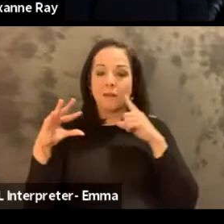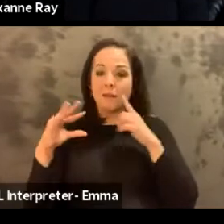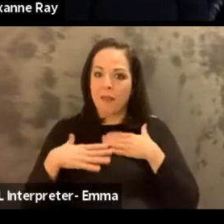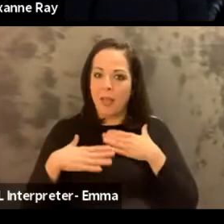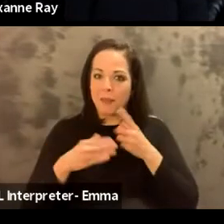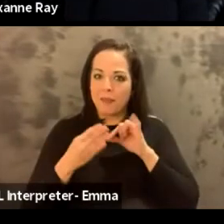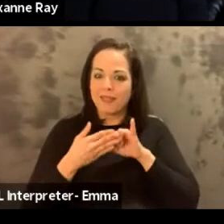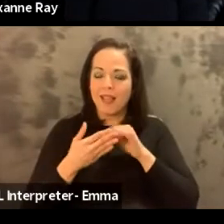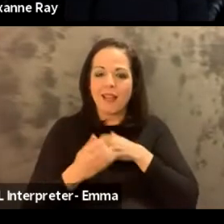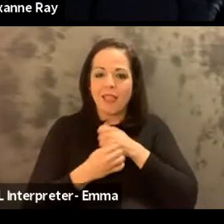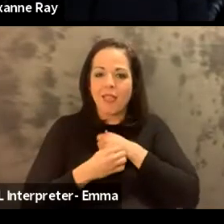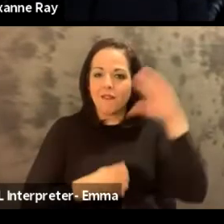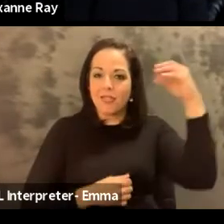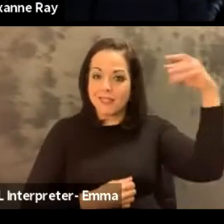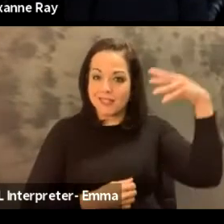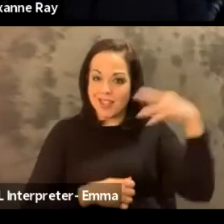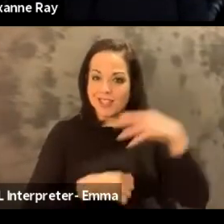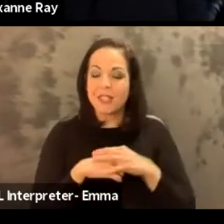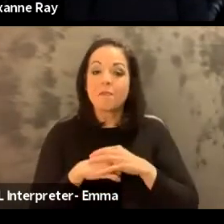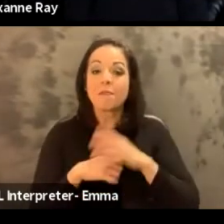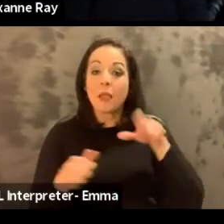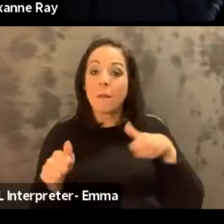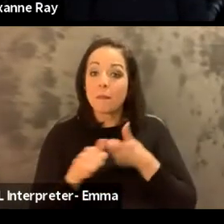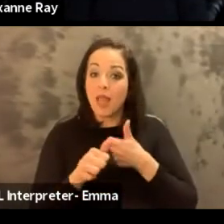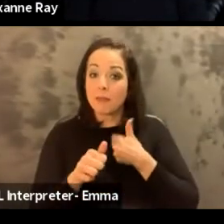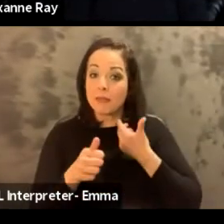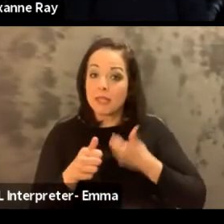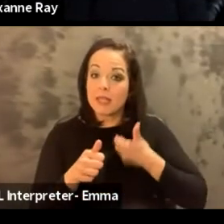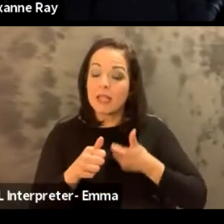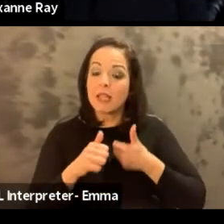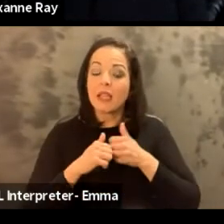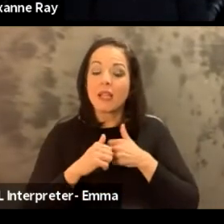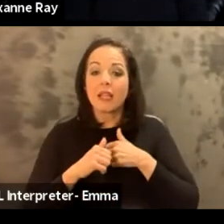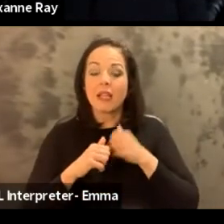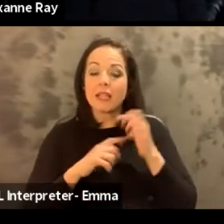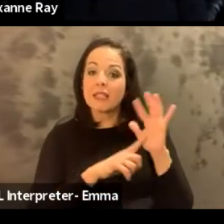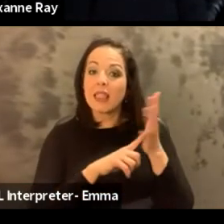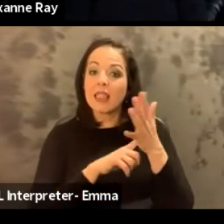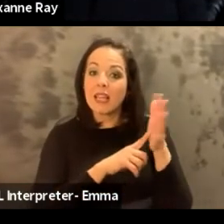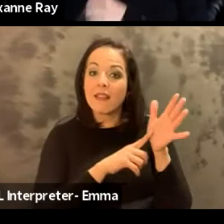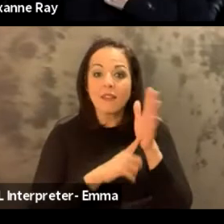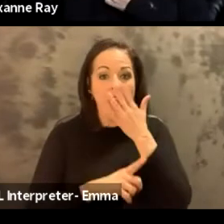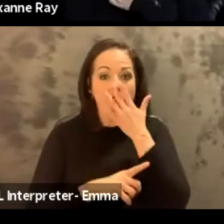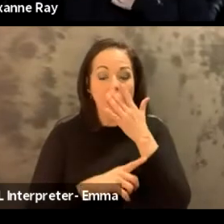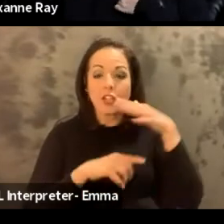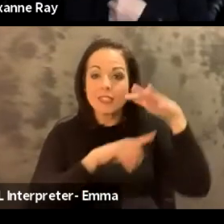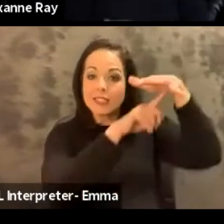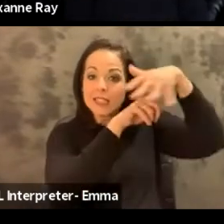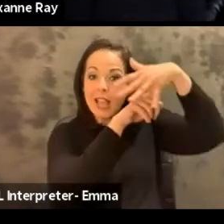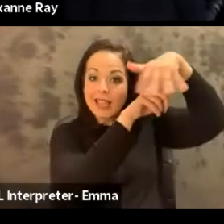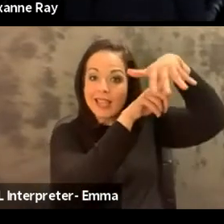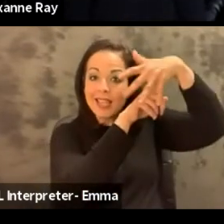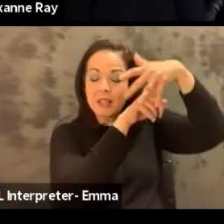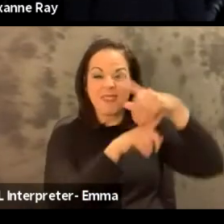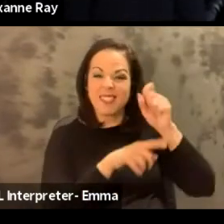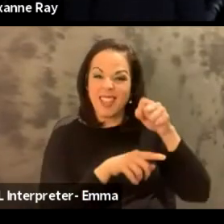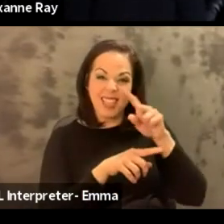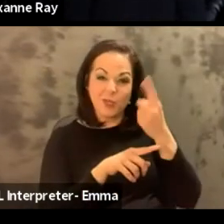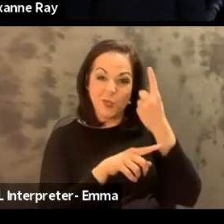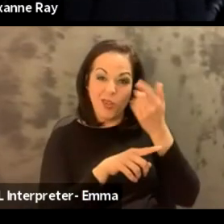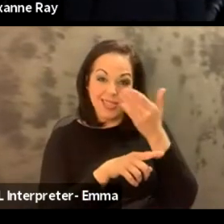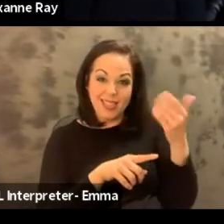I love the sun. Behind me is a leaf, a colored leaf hanging. That's the only thing in this